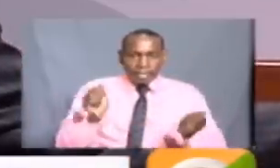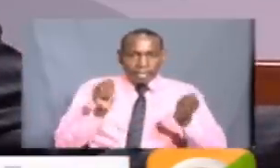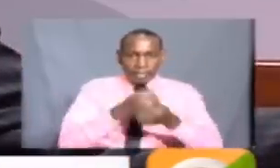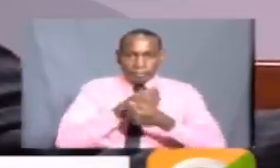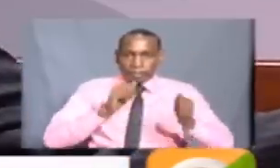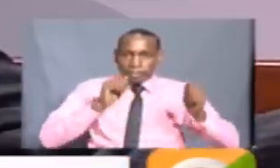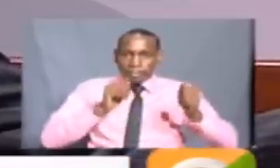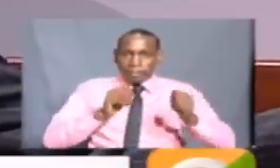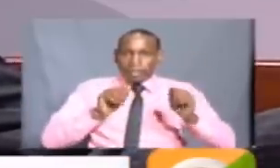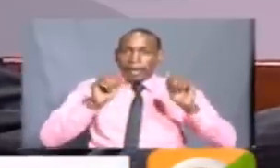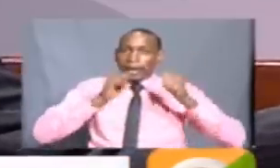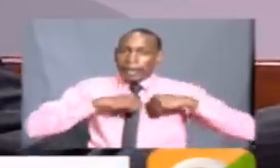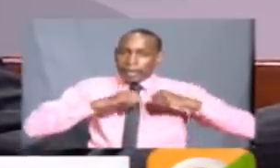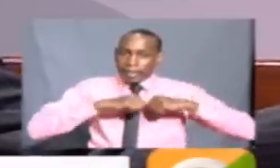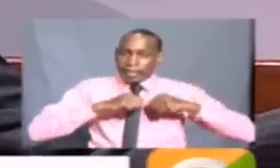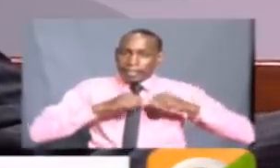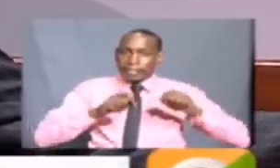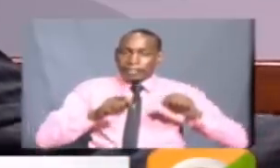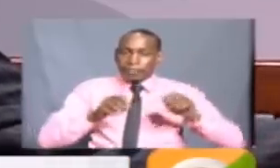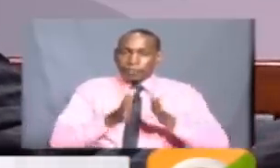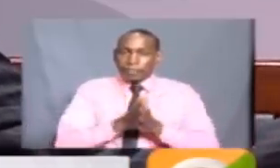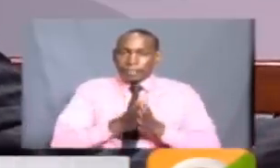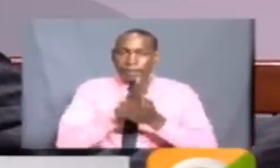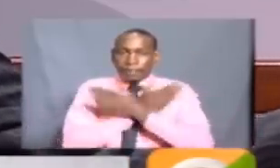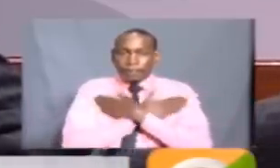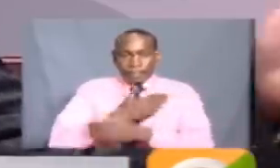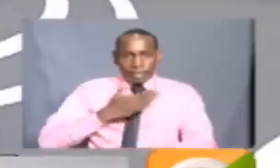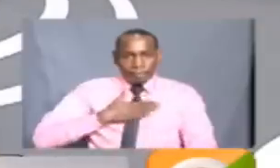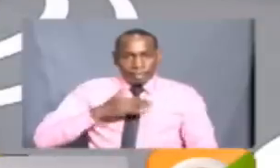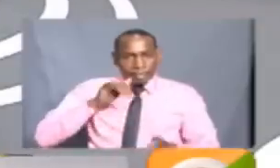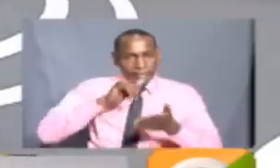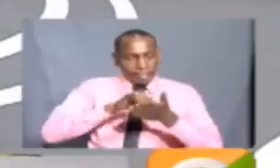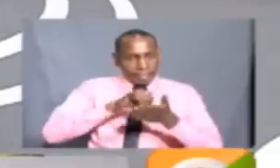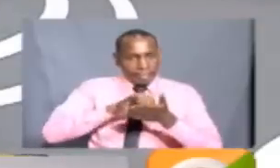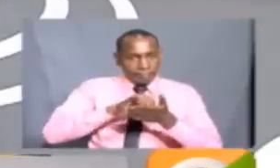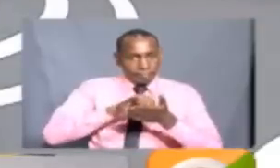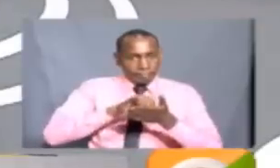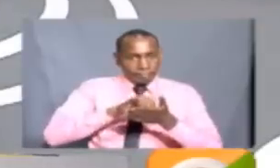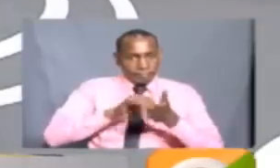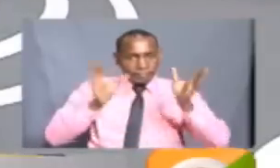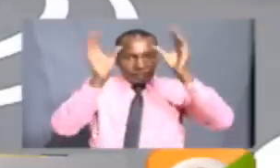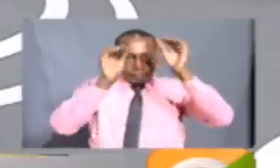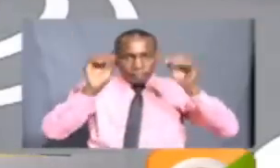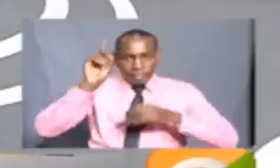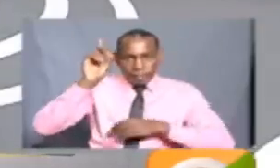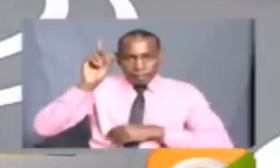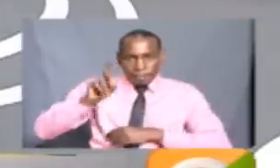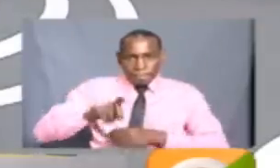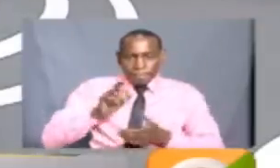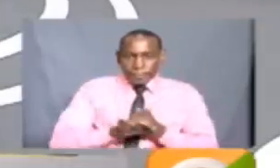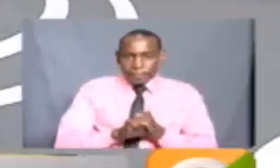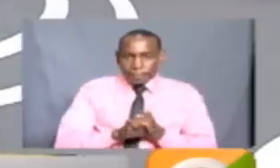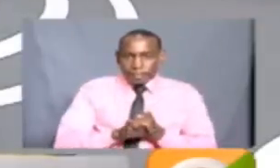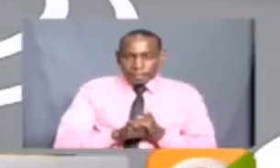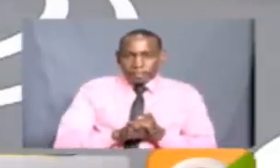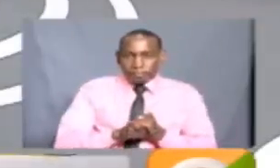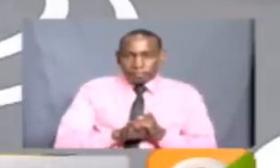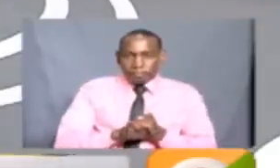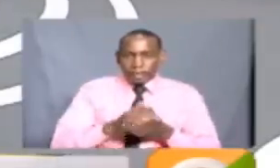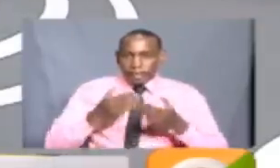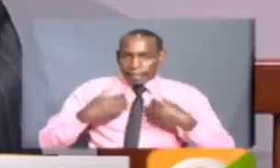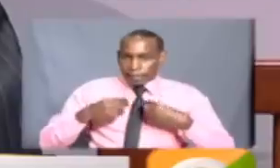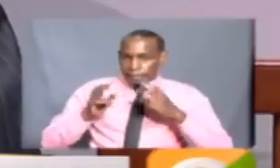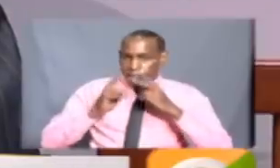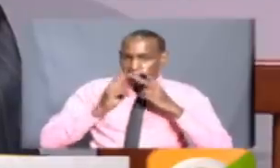more with my good friend Barrack Okwara Muluka that the president must call his house to order